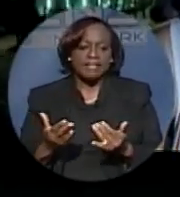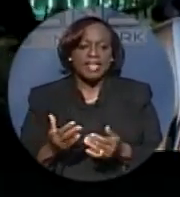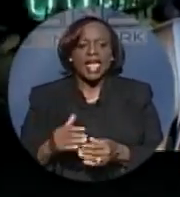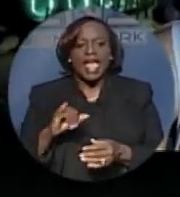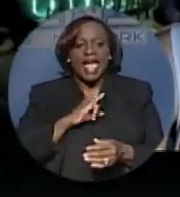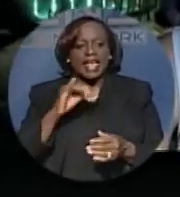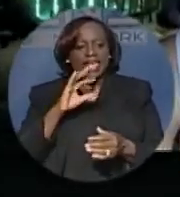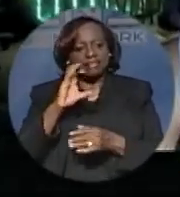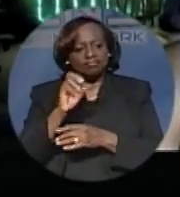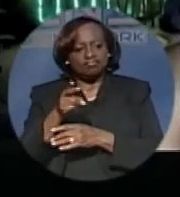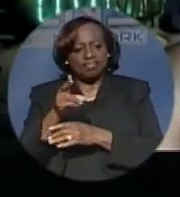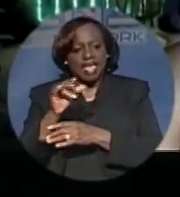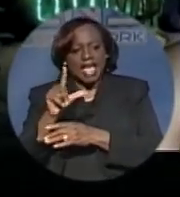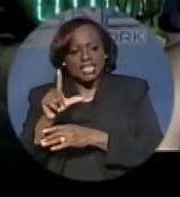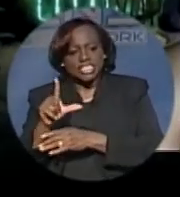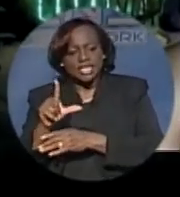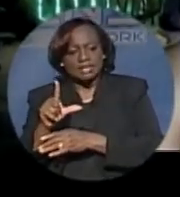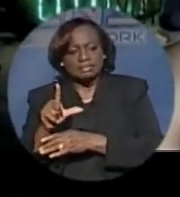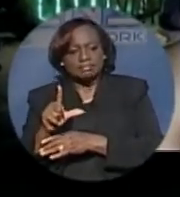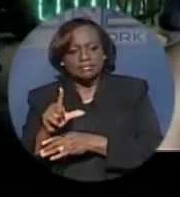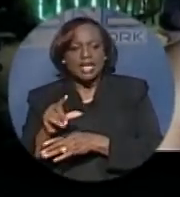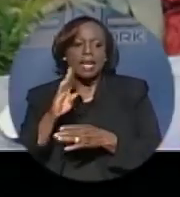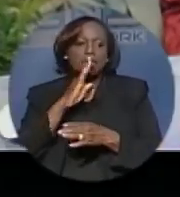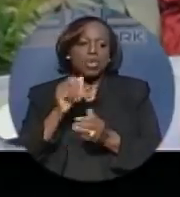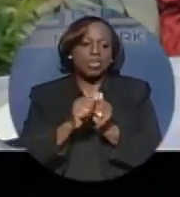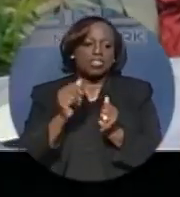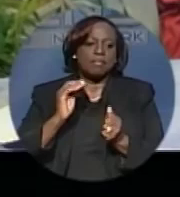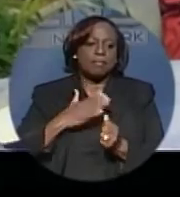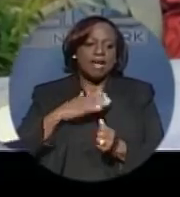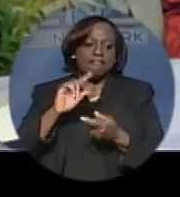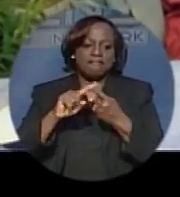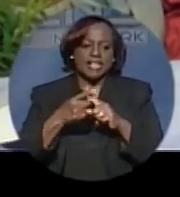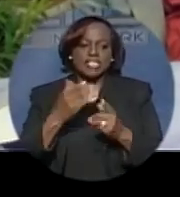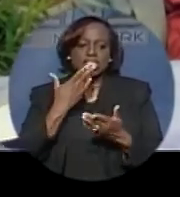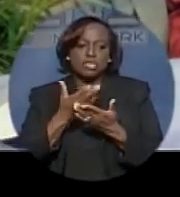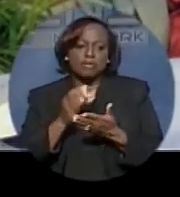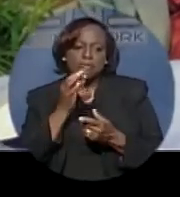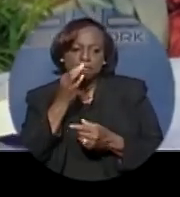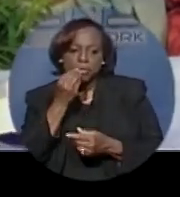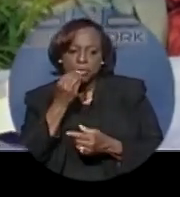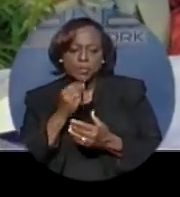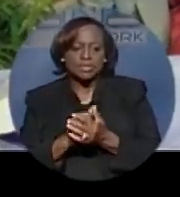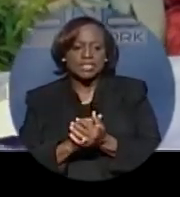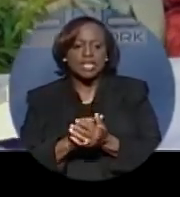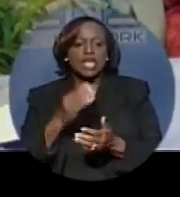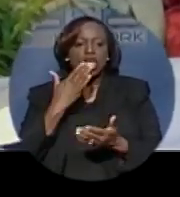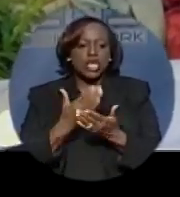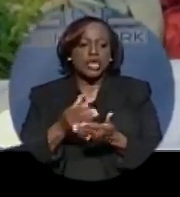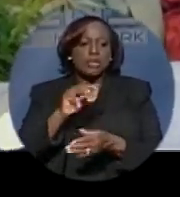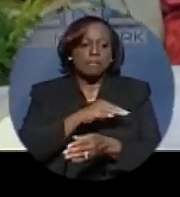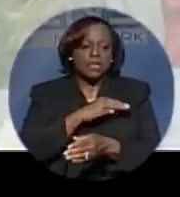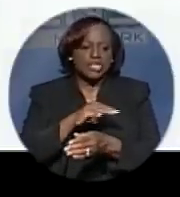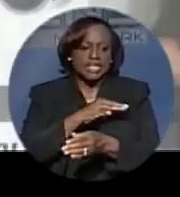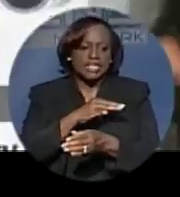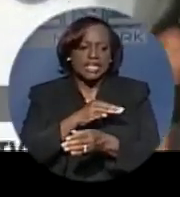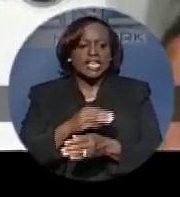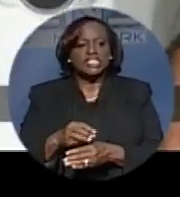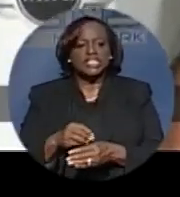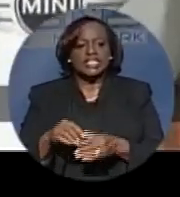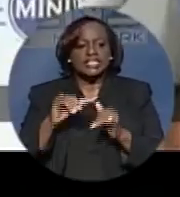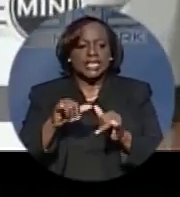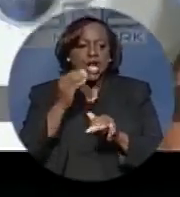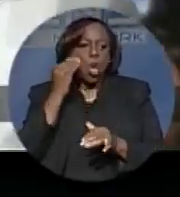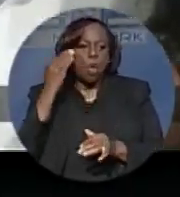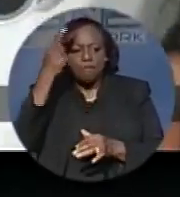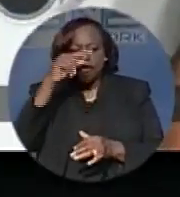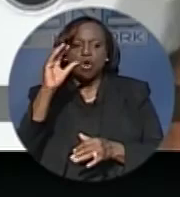chill, and I could have good times with my friend, good food, good music. Janine on a break spending Christmas at home. She's been busy balancing